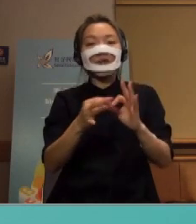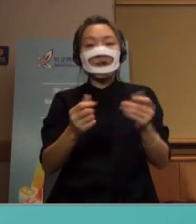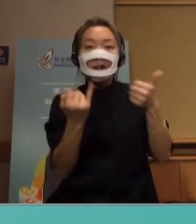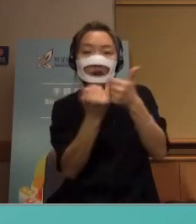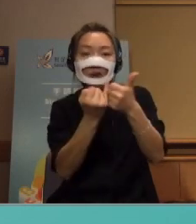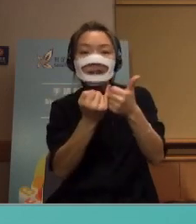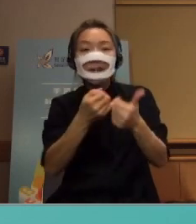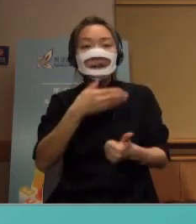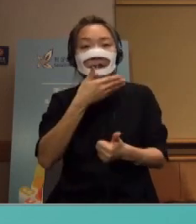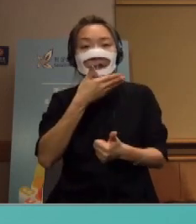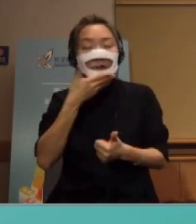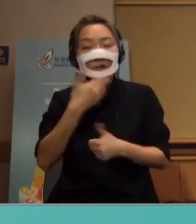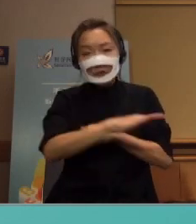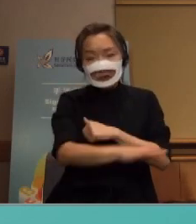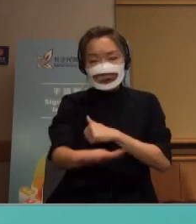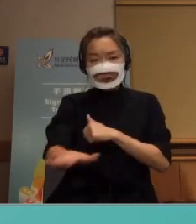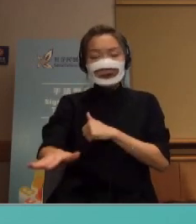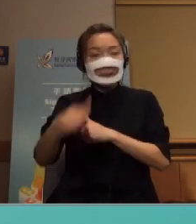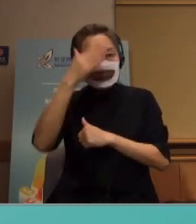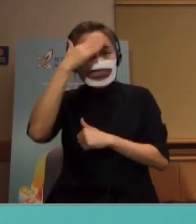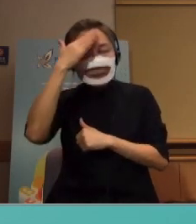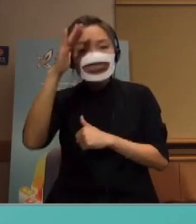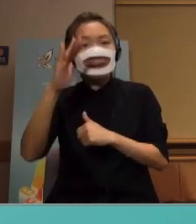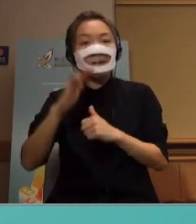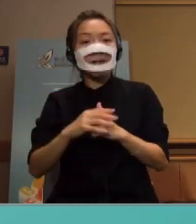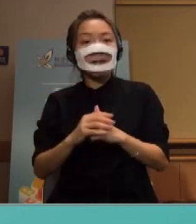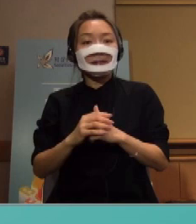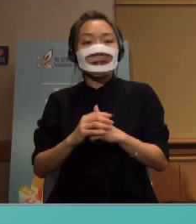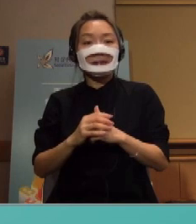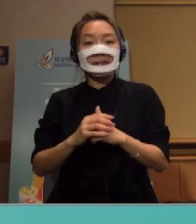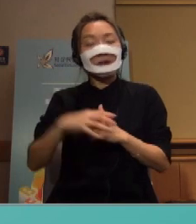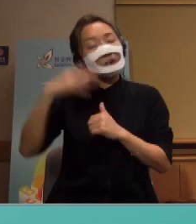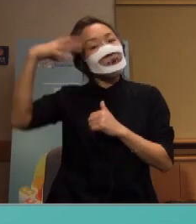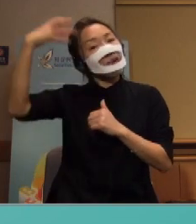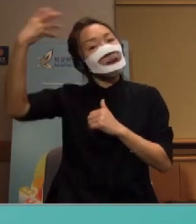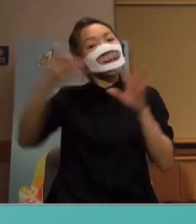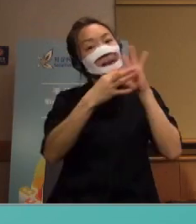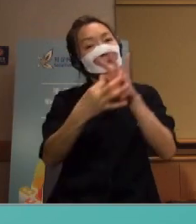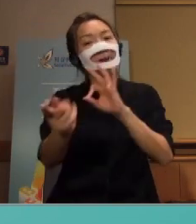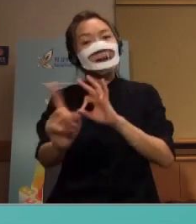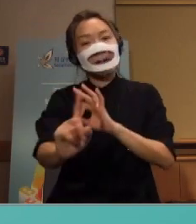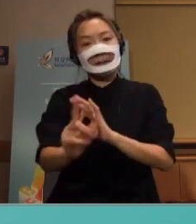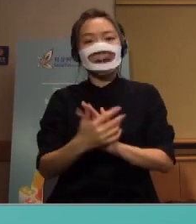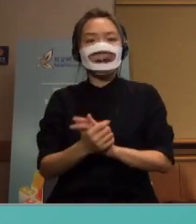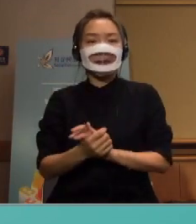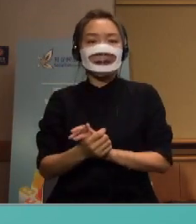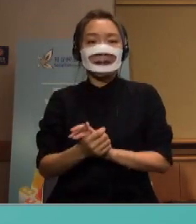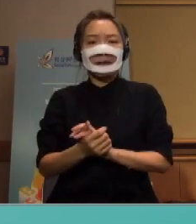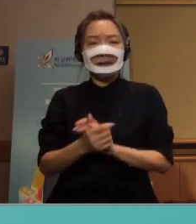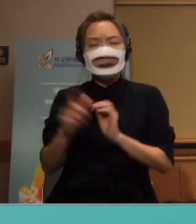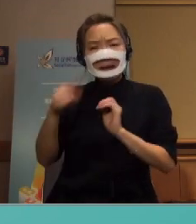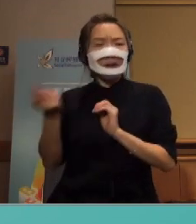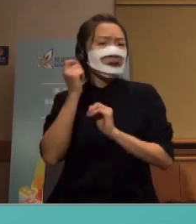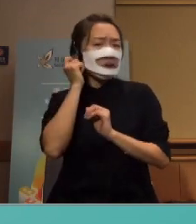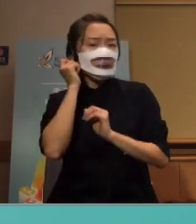our seminar and workshop. And we have a Boan, which is she is Miss Hong Kong, and she is also now